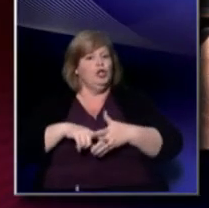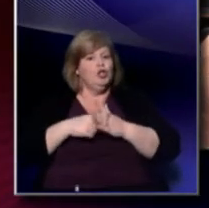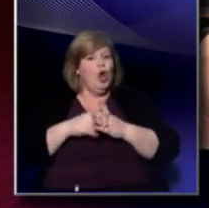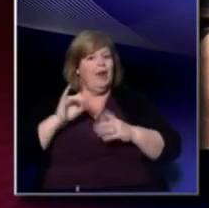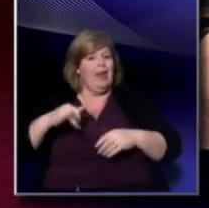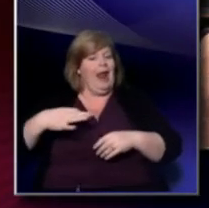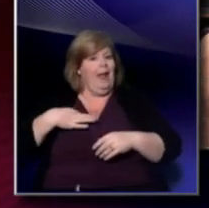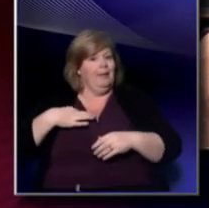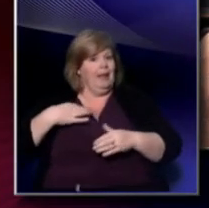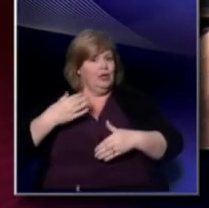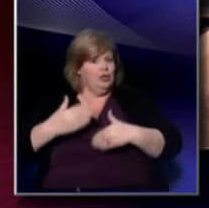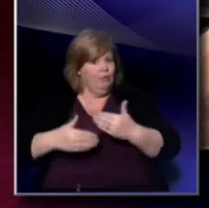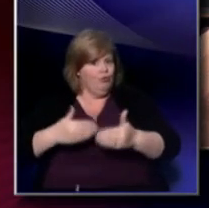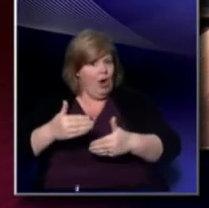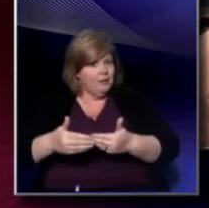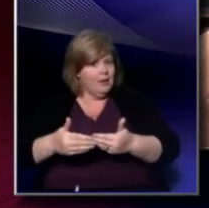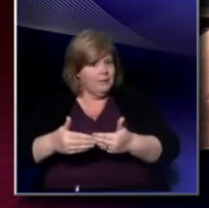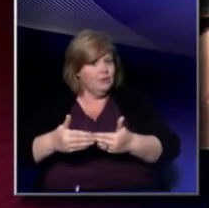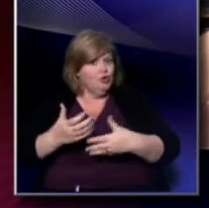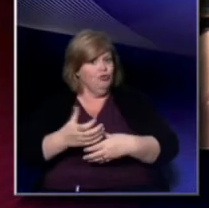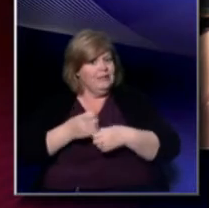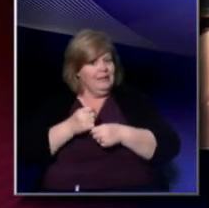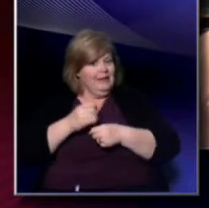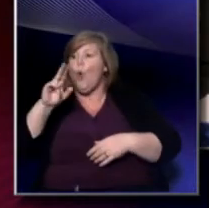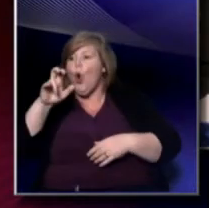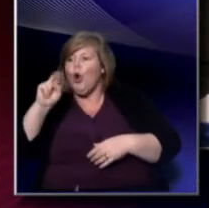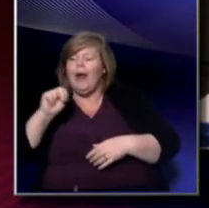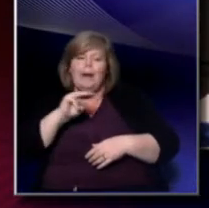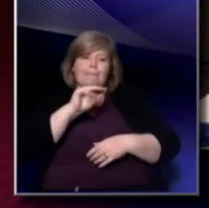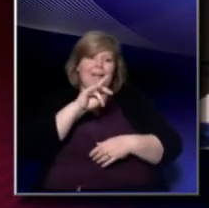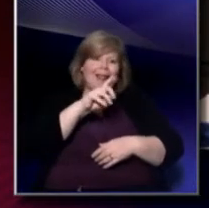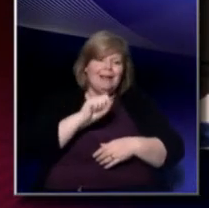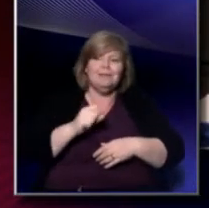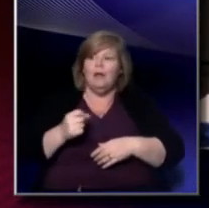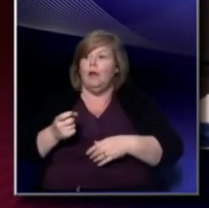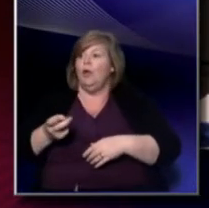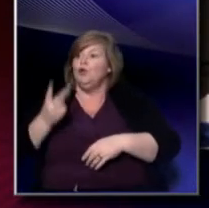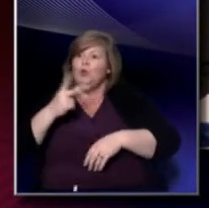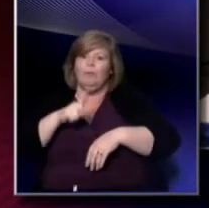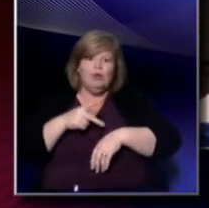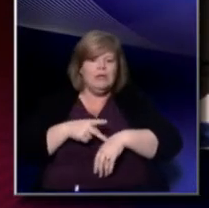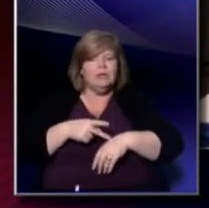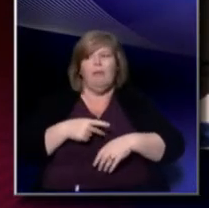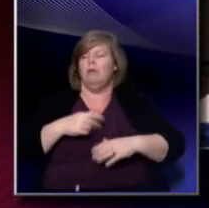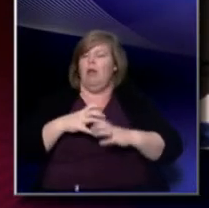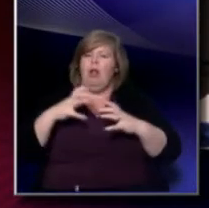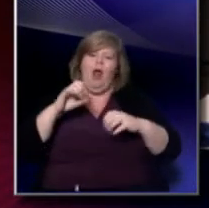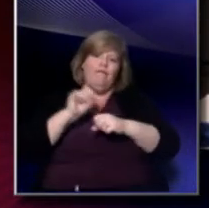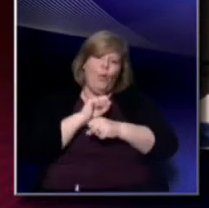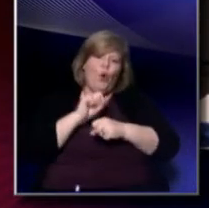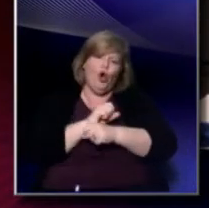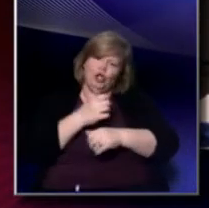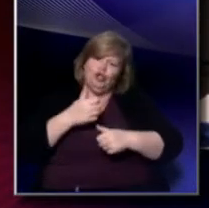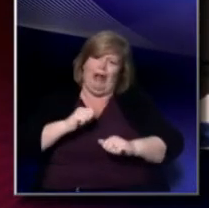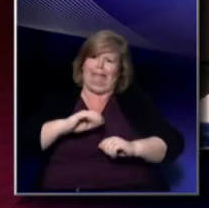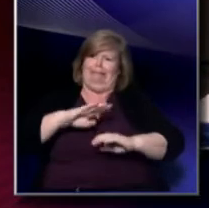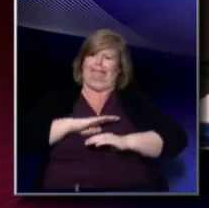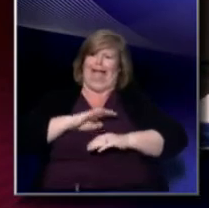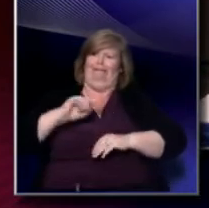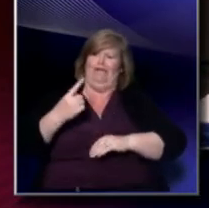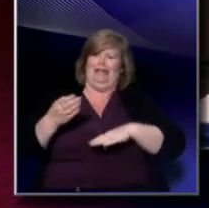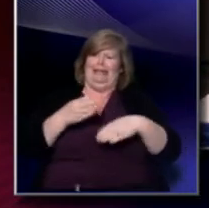for to receive that grant? Extensive work on trying to meet this first deadline of